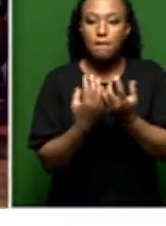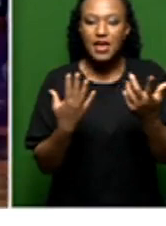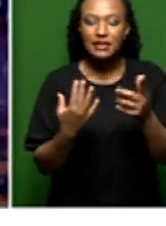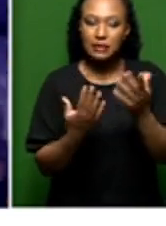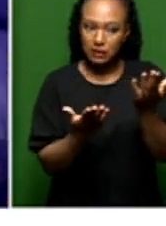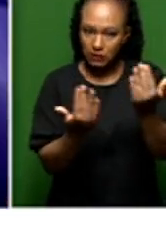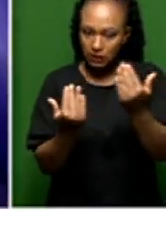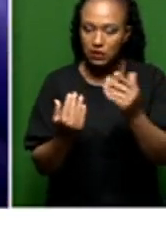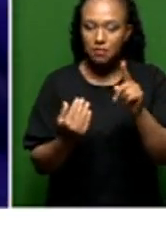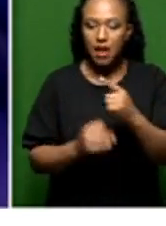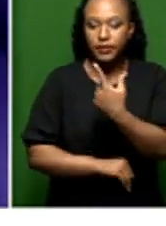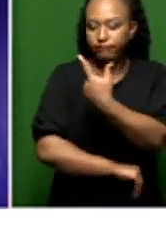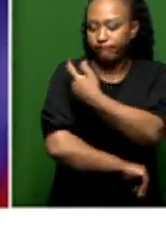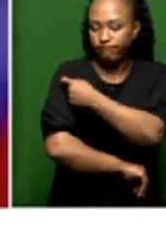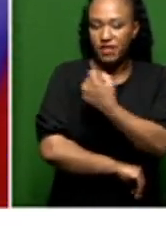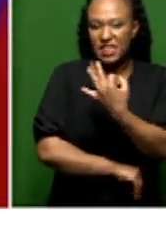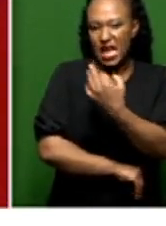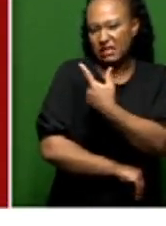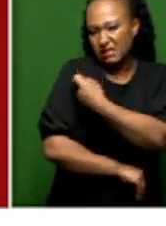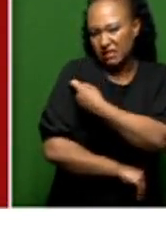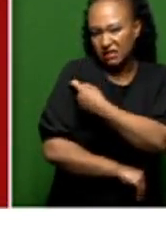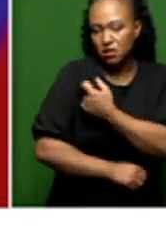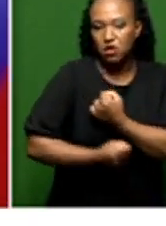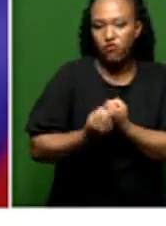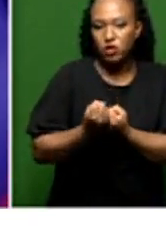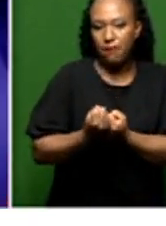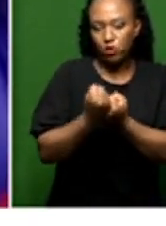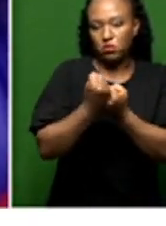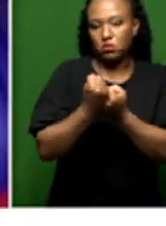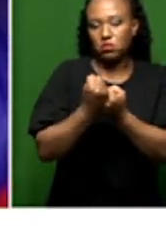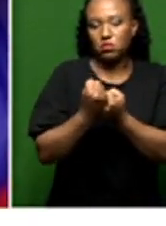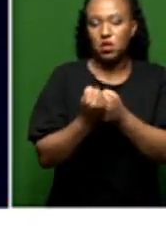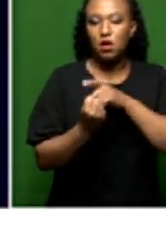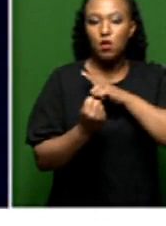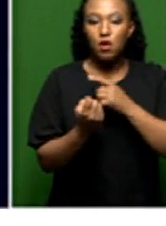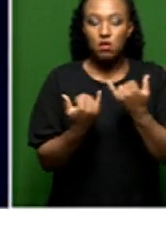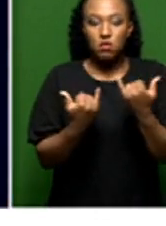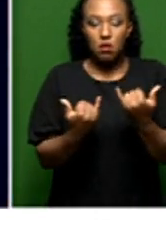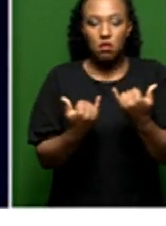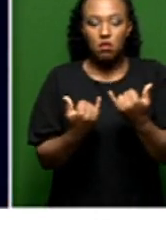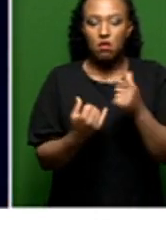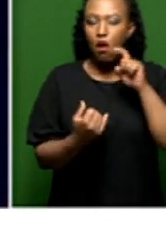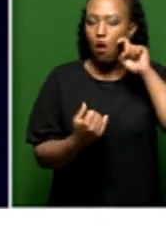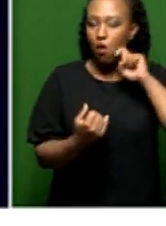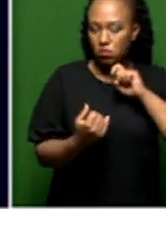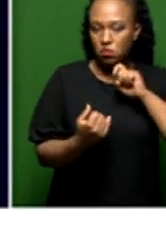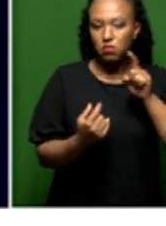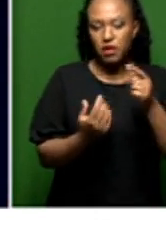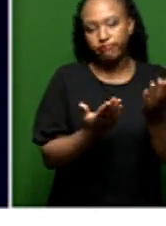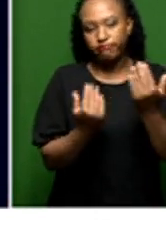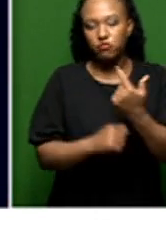booster shot as key to countering waning immunity after 6 months, particularly for older